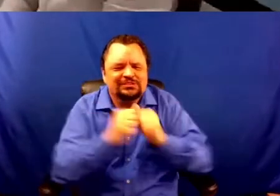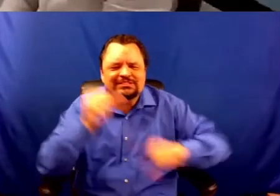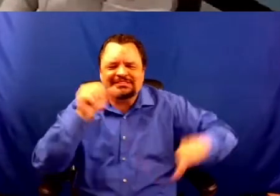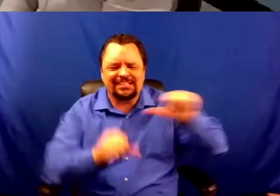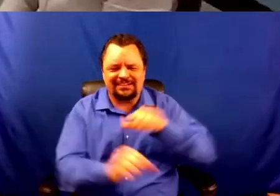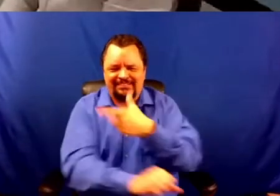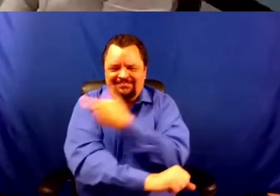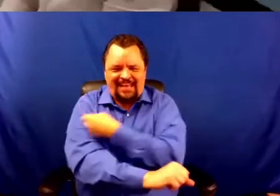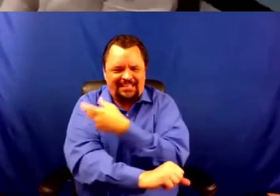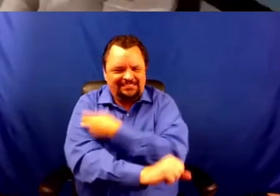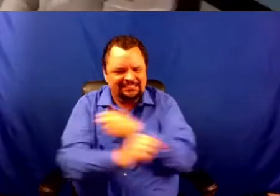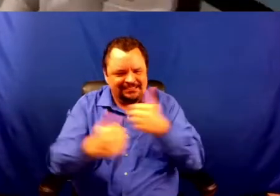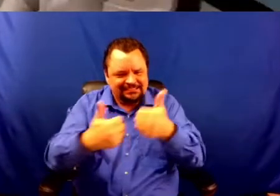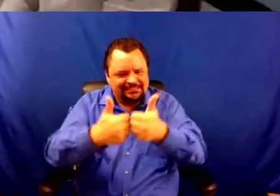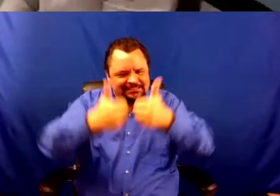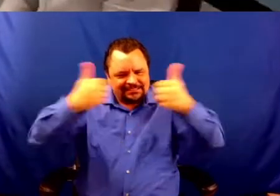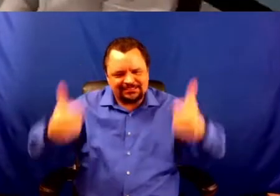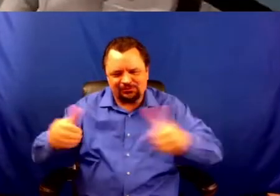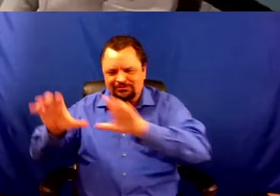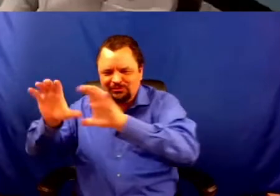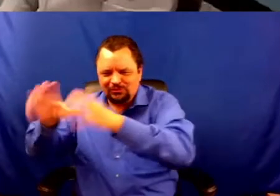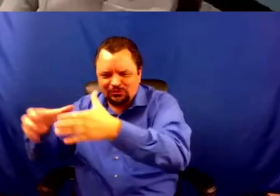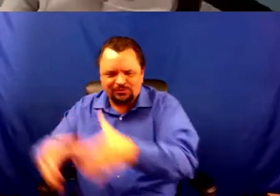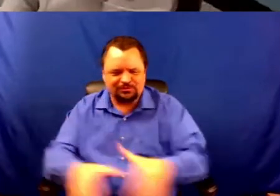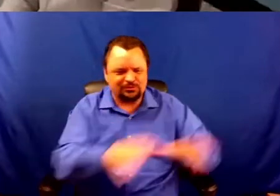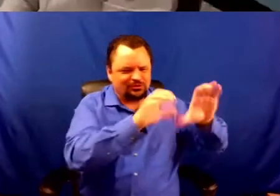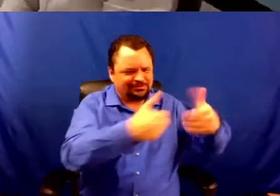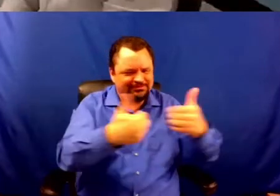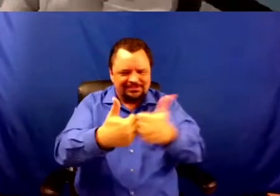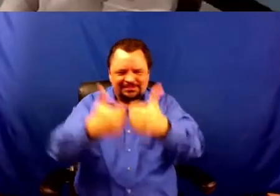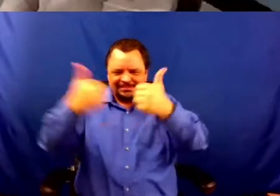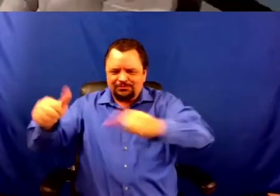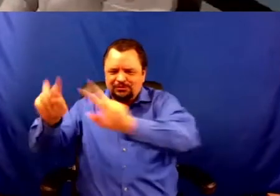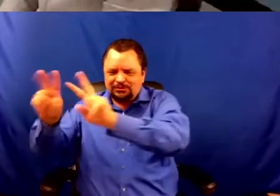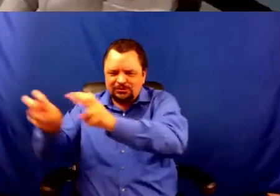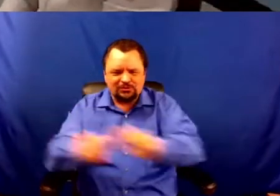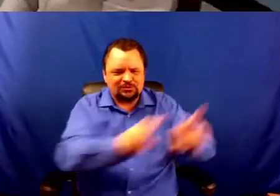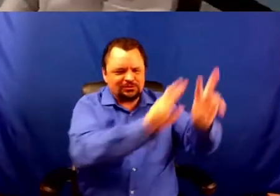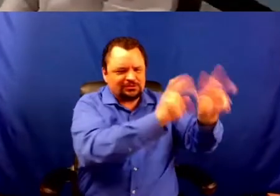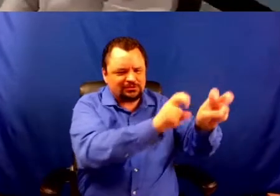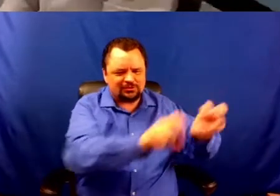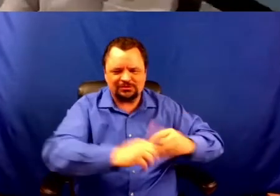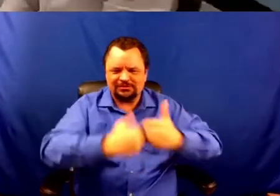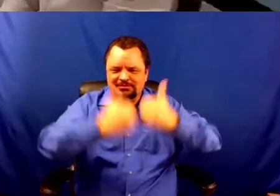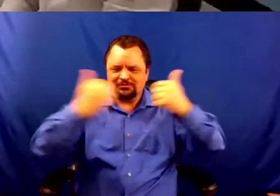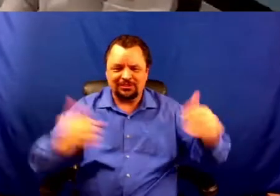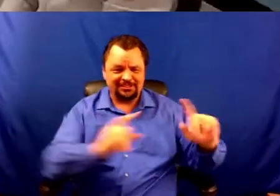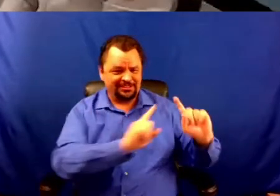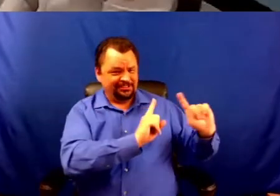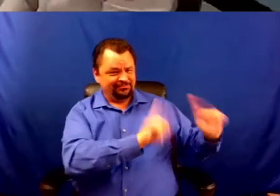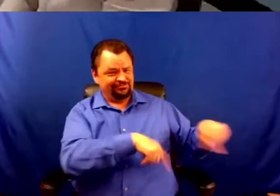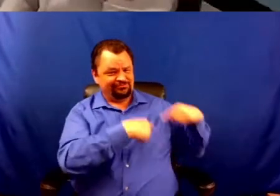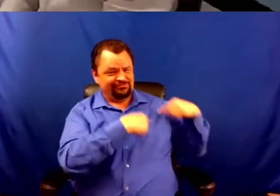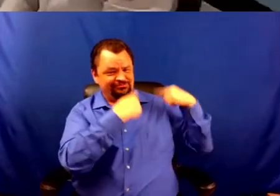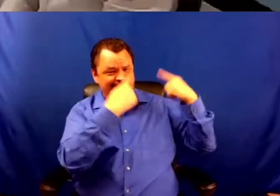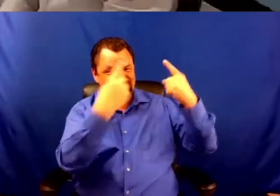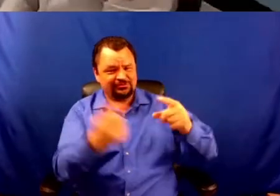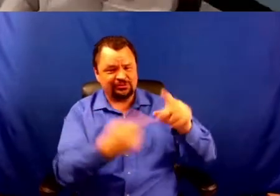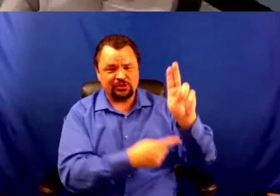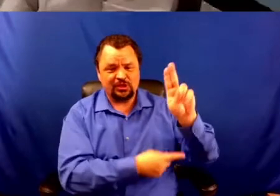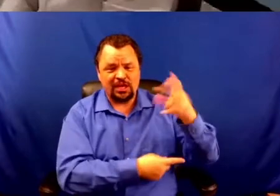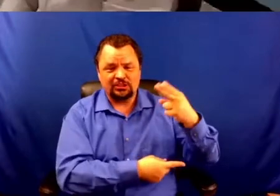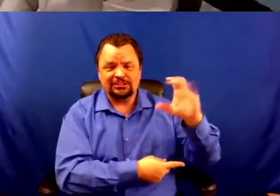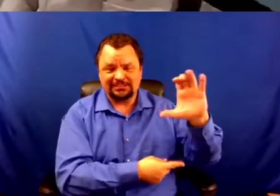issue. And I have been consistent from day one that local control is better. If UC Health wants to self-implement